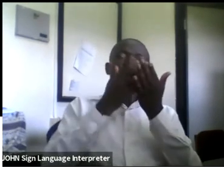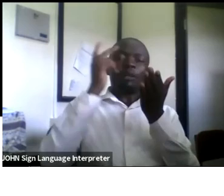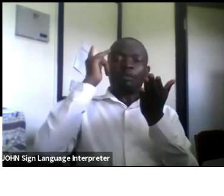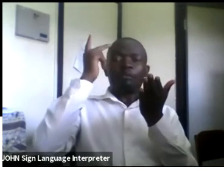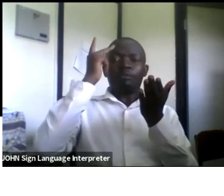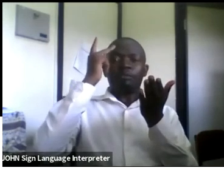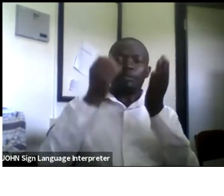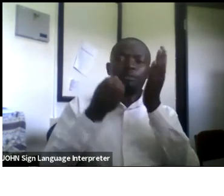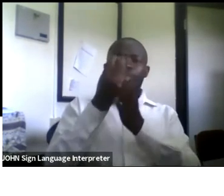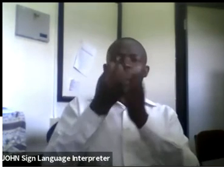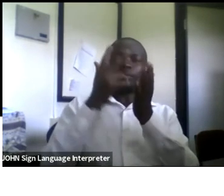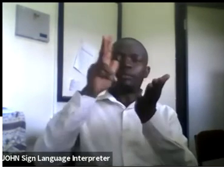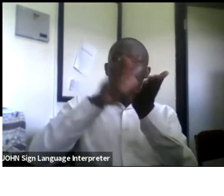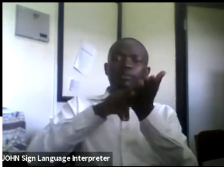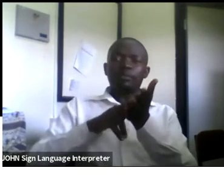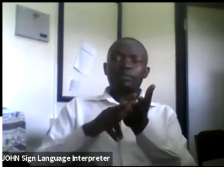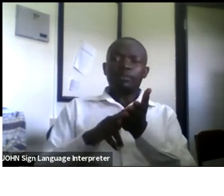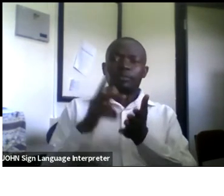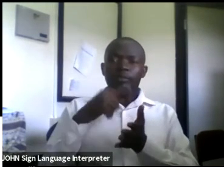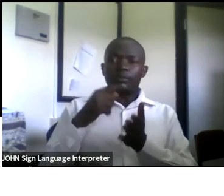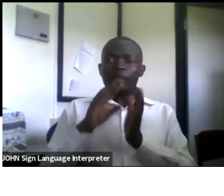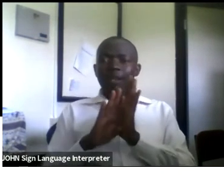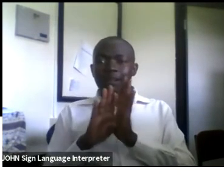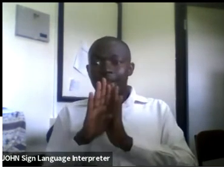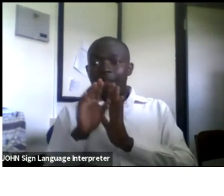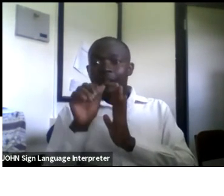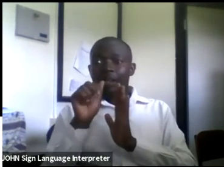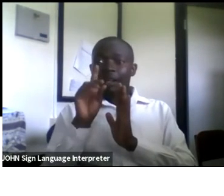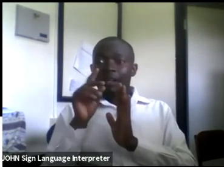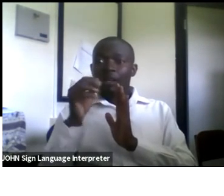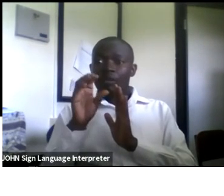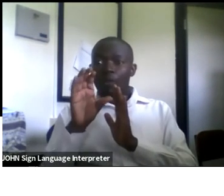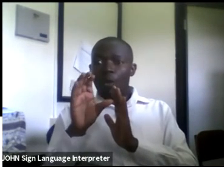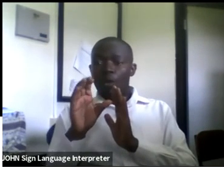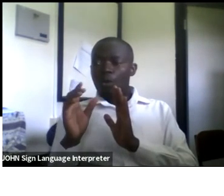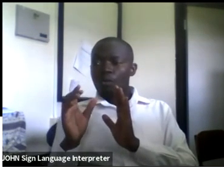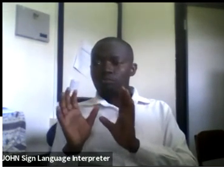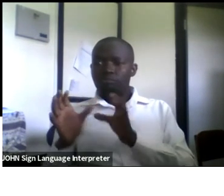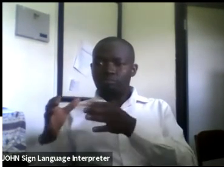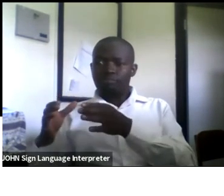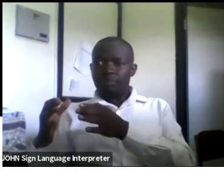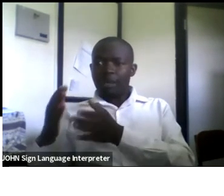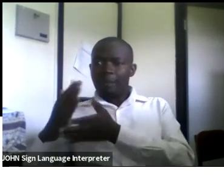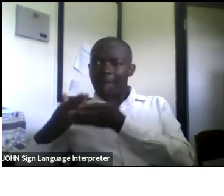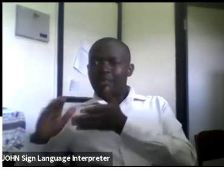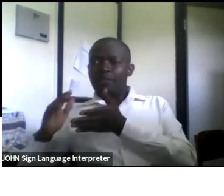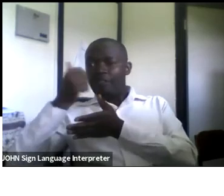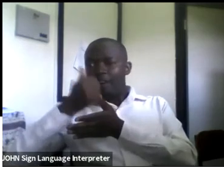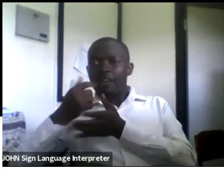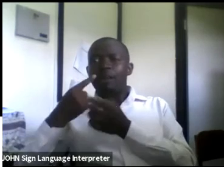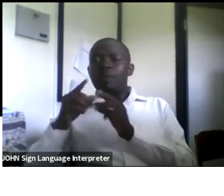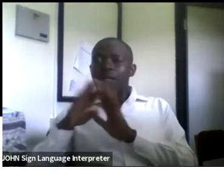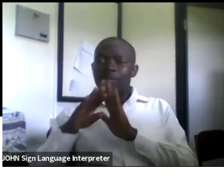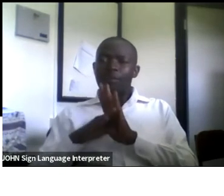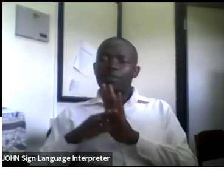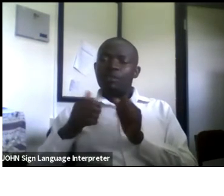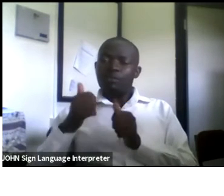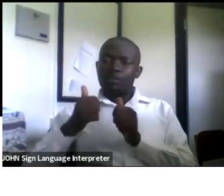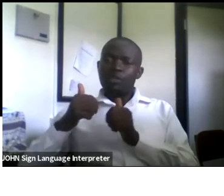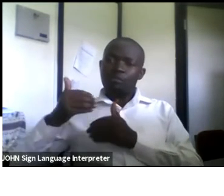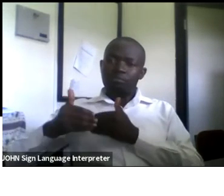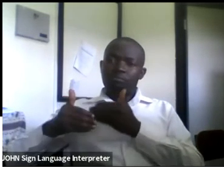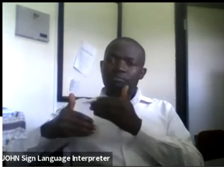hoc development which has happened in one part of Africa, but as a program which has been continuously going on